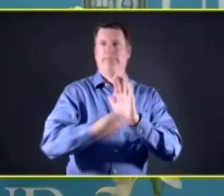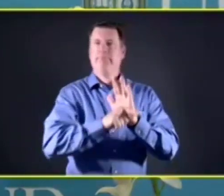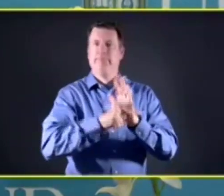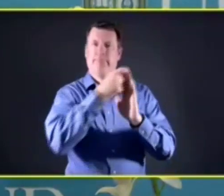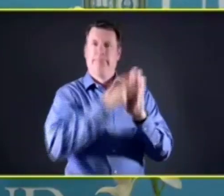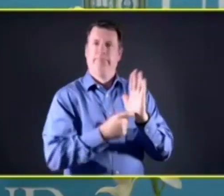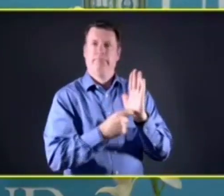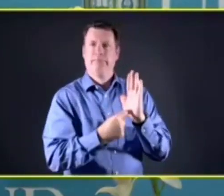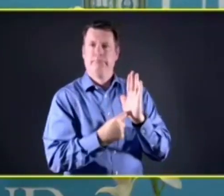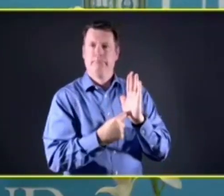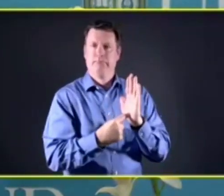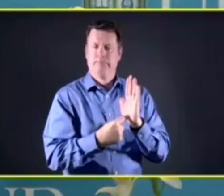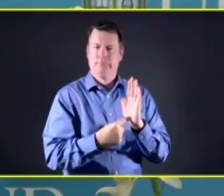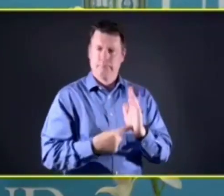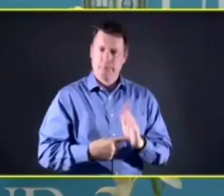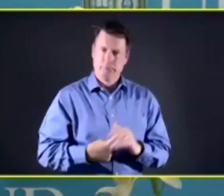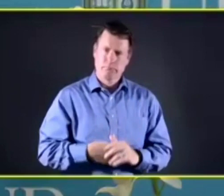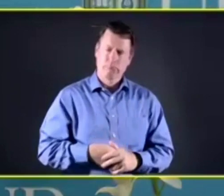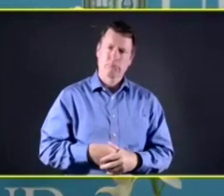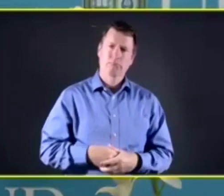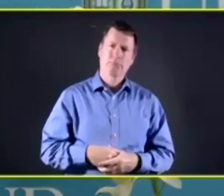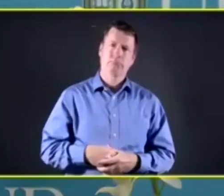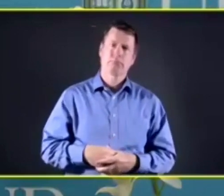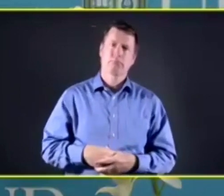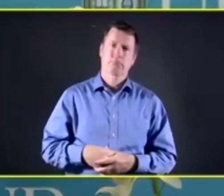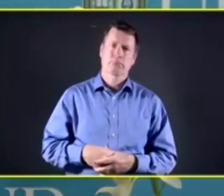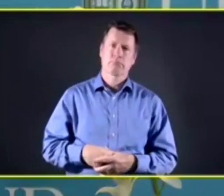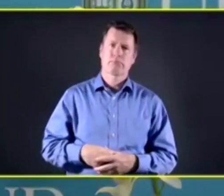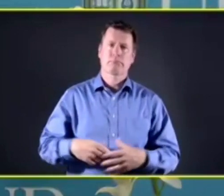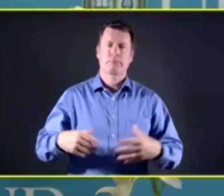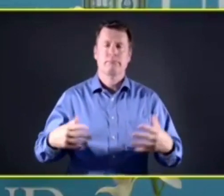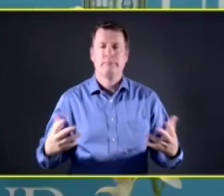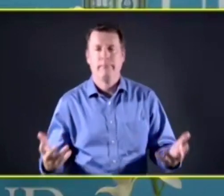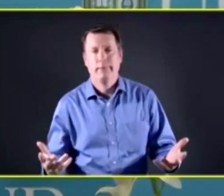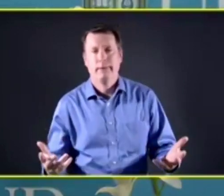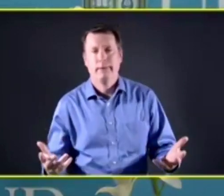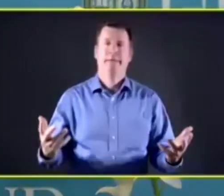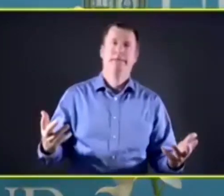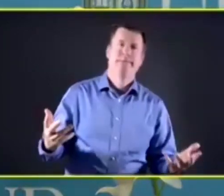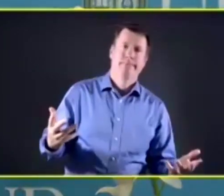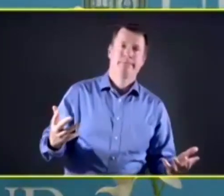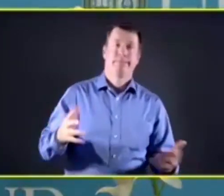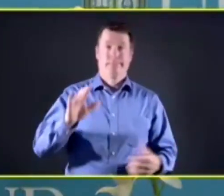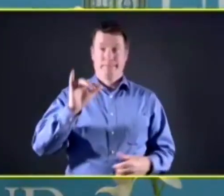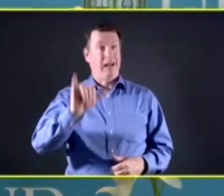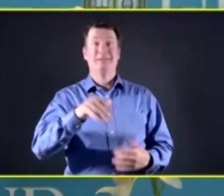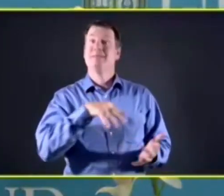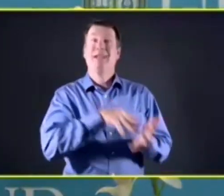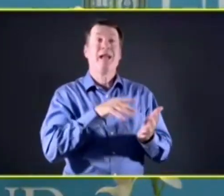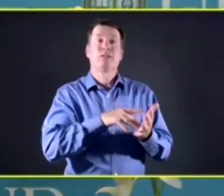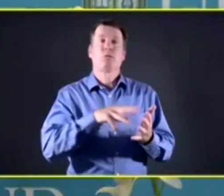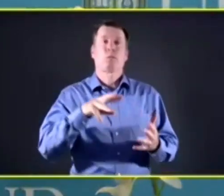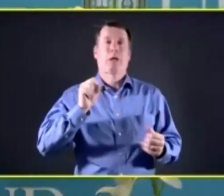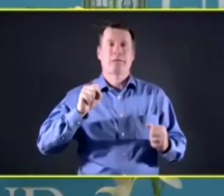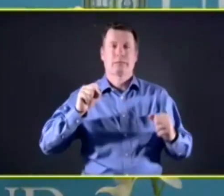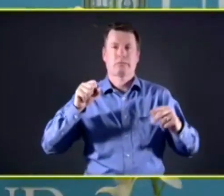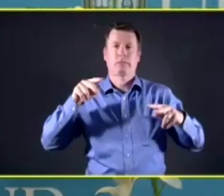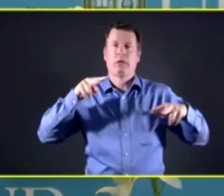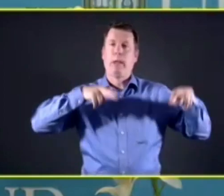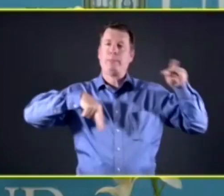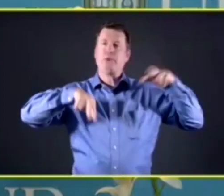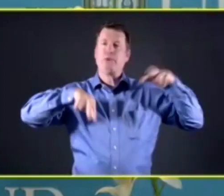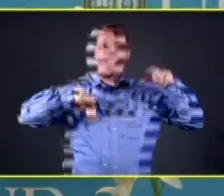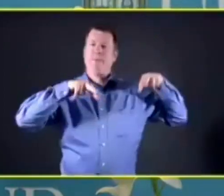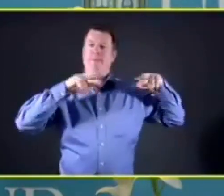said randomized controlled trial. This was a big study, big observational study. Mostly U.S. And basically